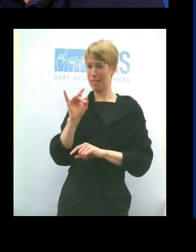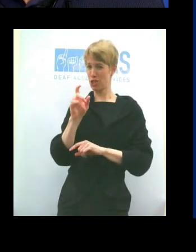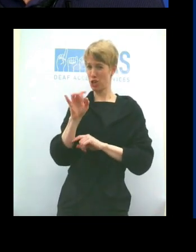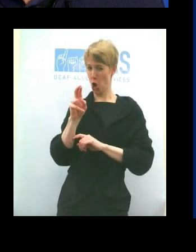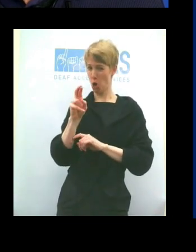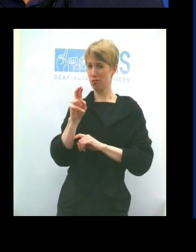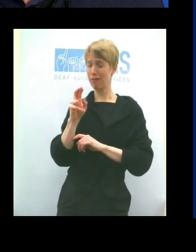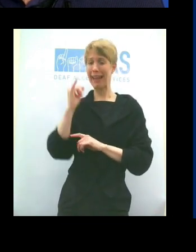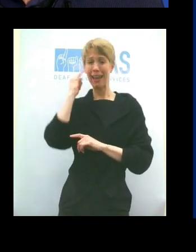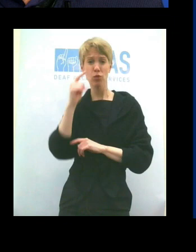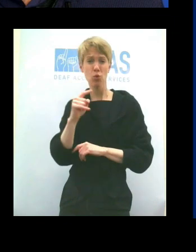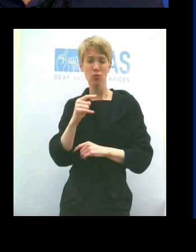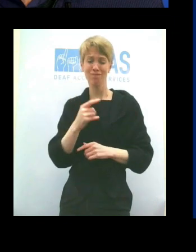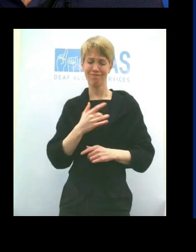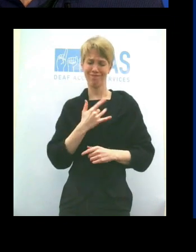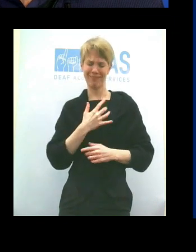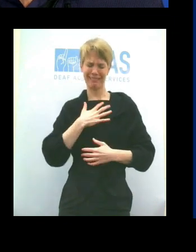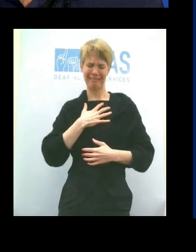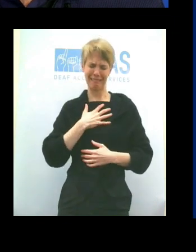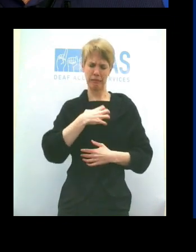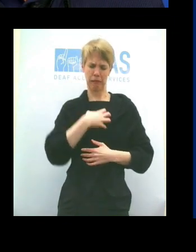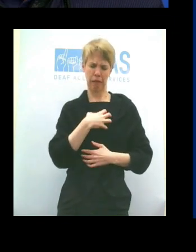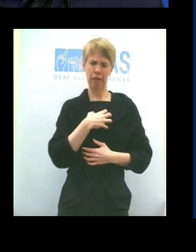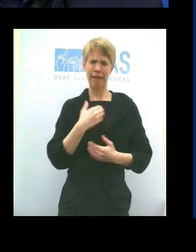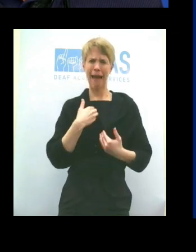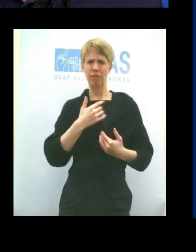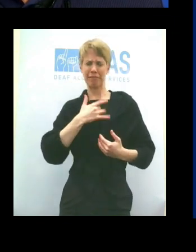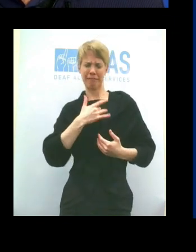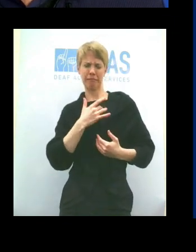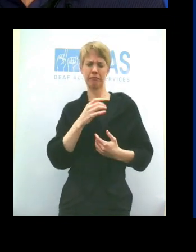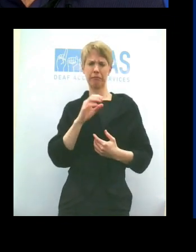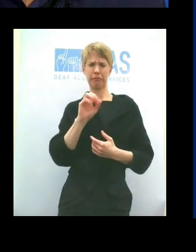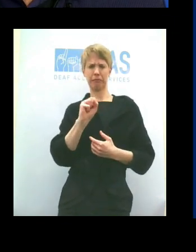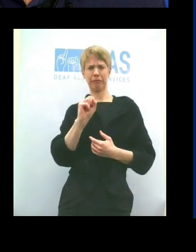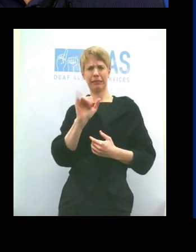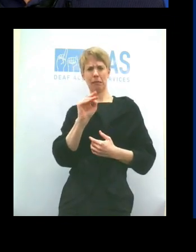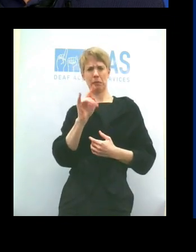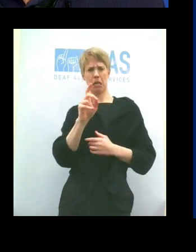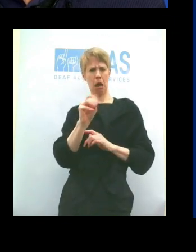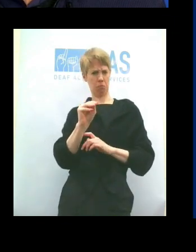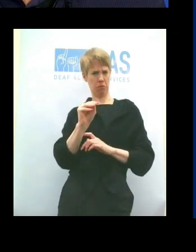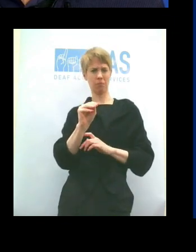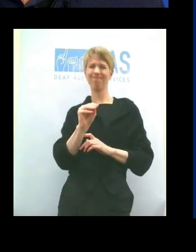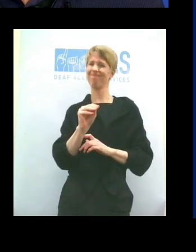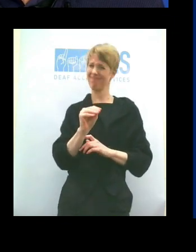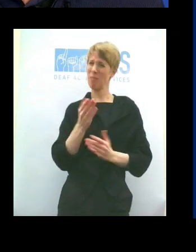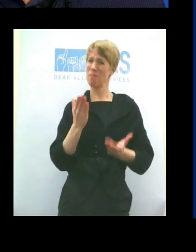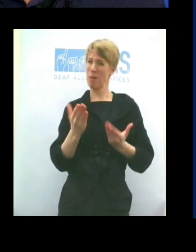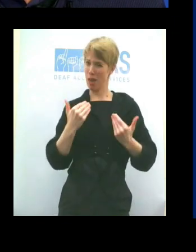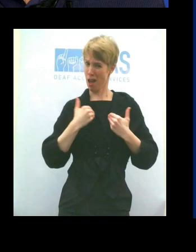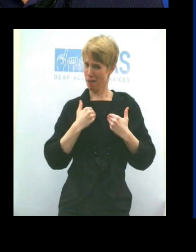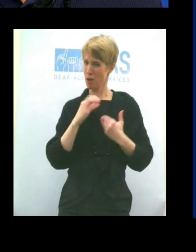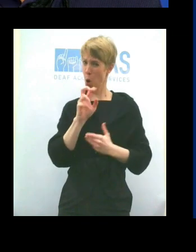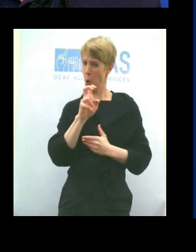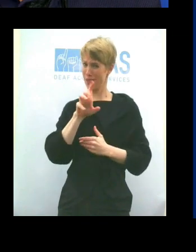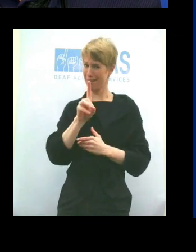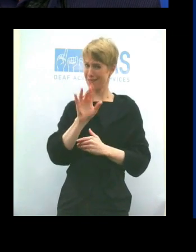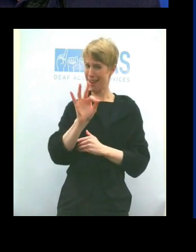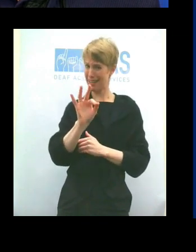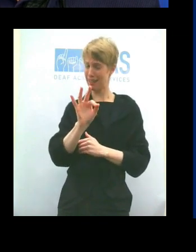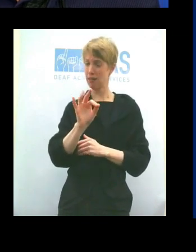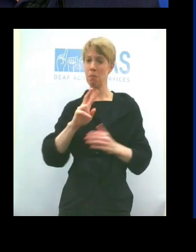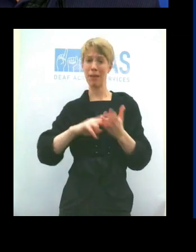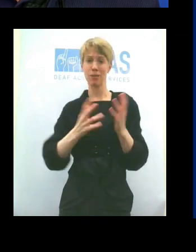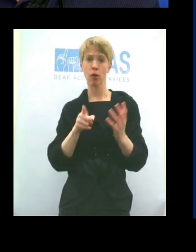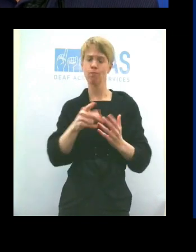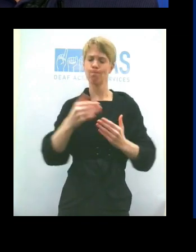of COVID-19, there's a good chance you may have COVID-19. It's not guaranteed, but there's a chance you may have it. You need to isolate yourself. If